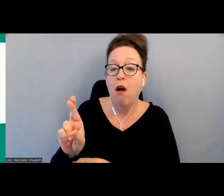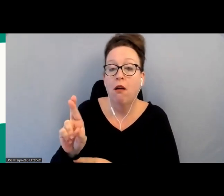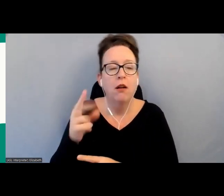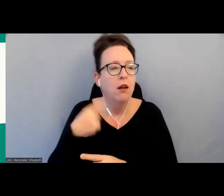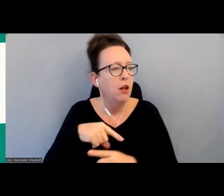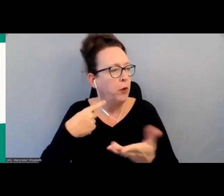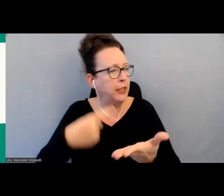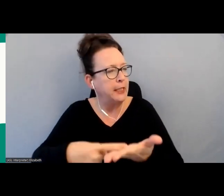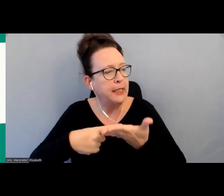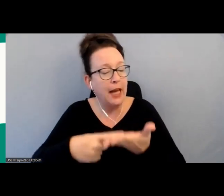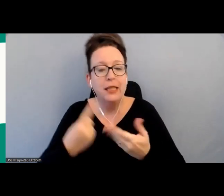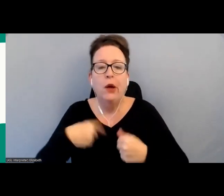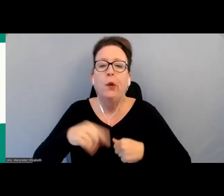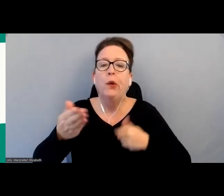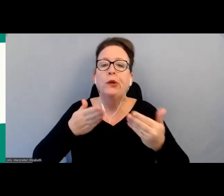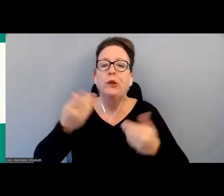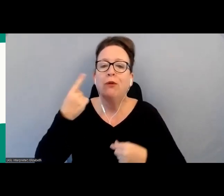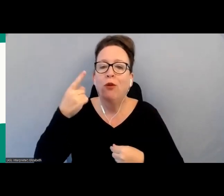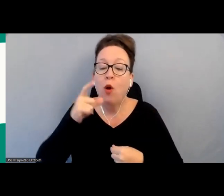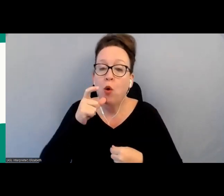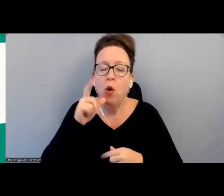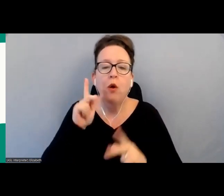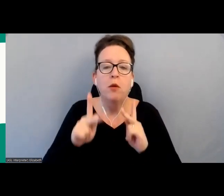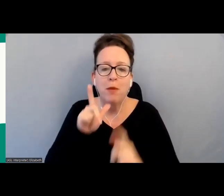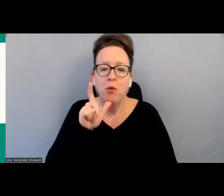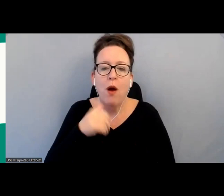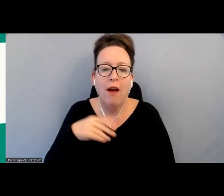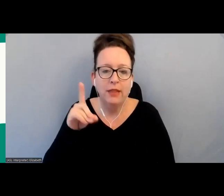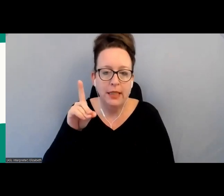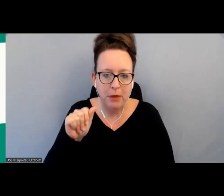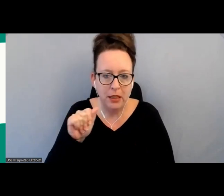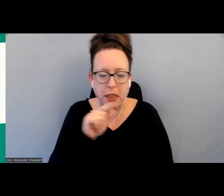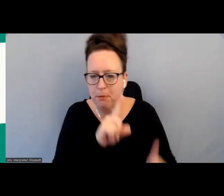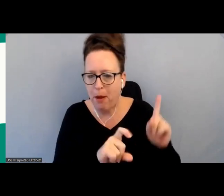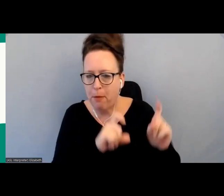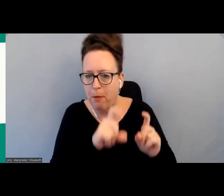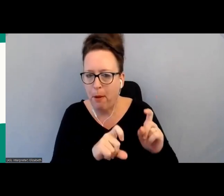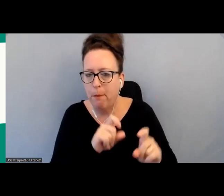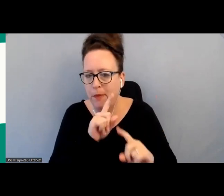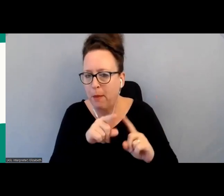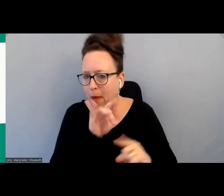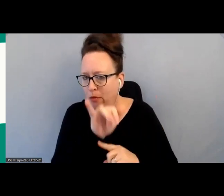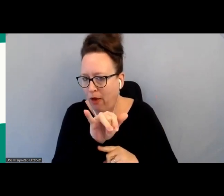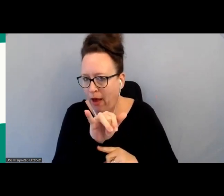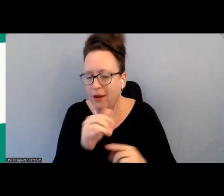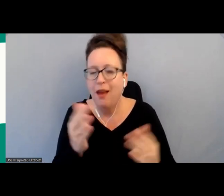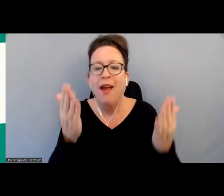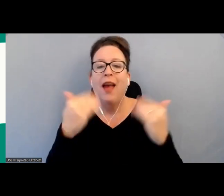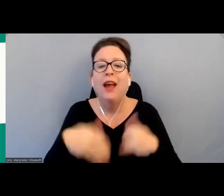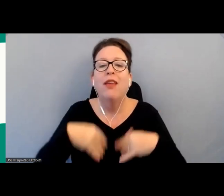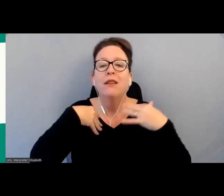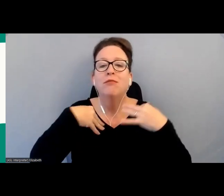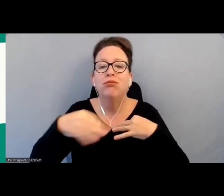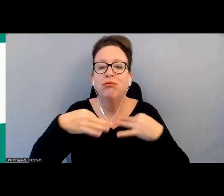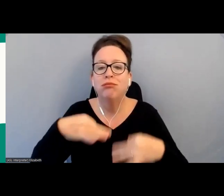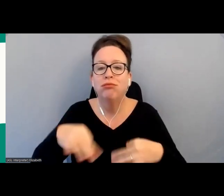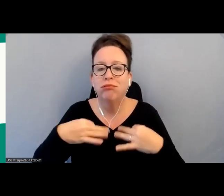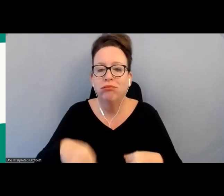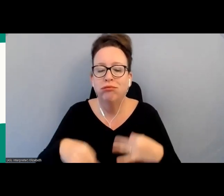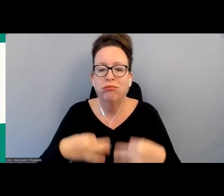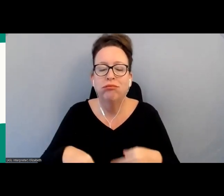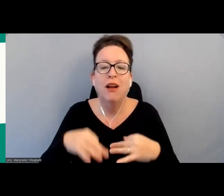for people with disabilities and ask them about that. And then we take them through the eligibility